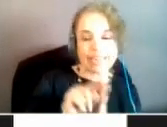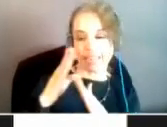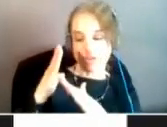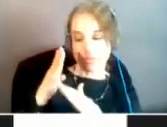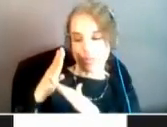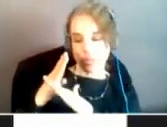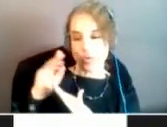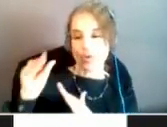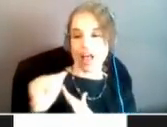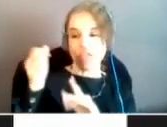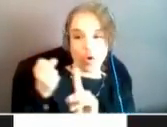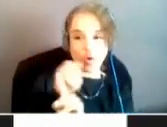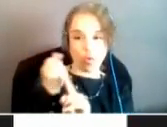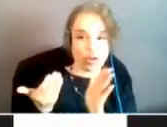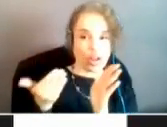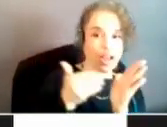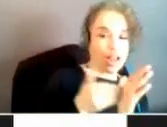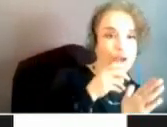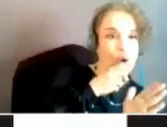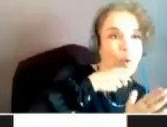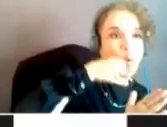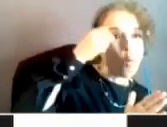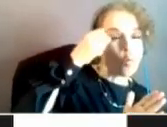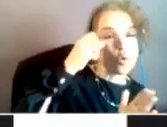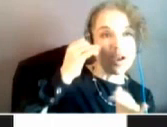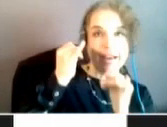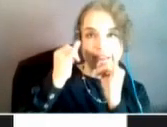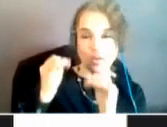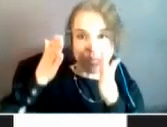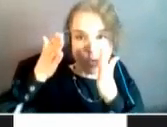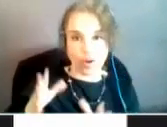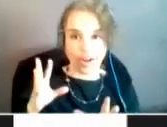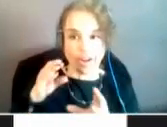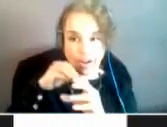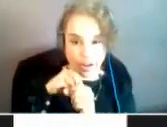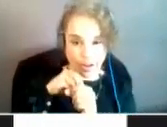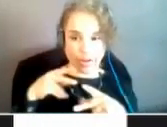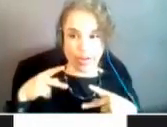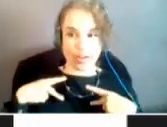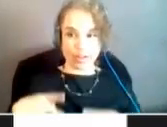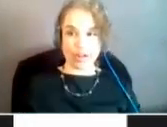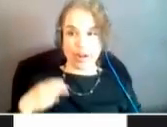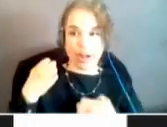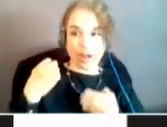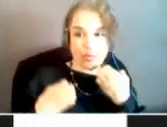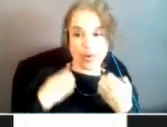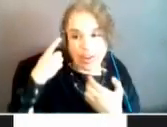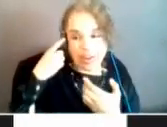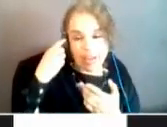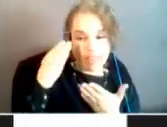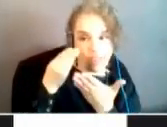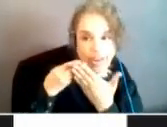cases of abuse against older and or dependent adults. This is inclusive of physical, emotional, and financial